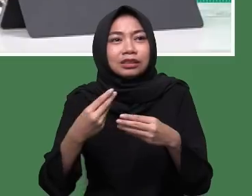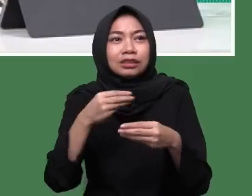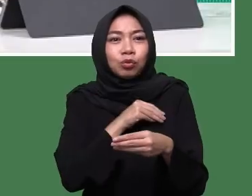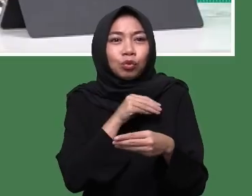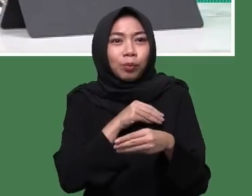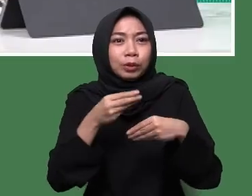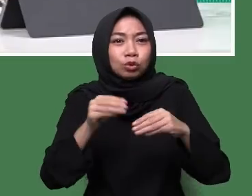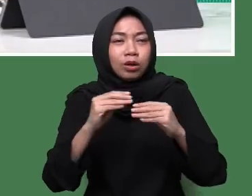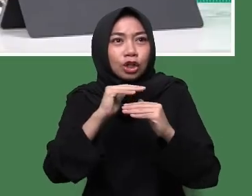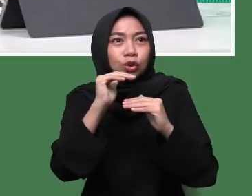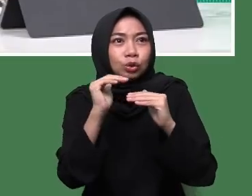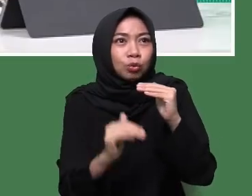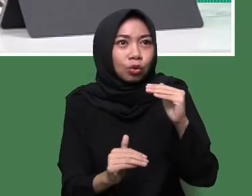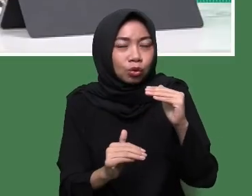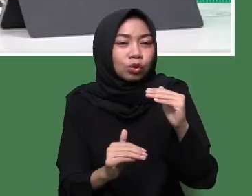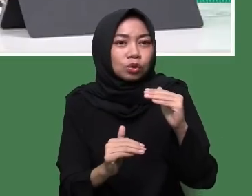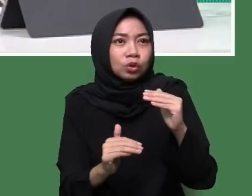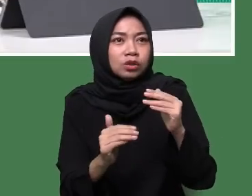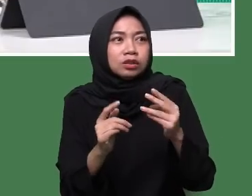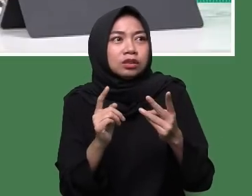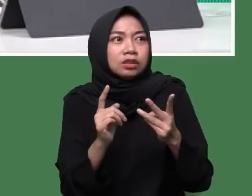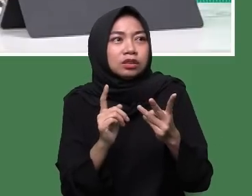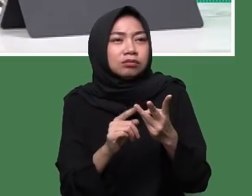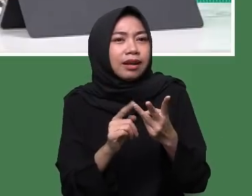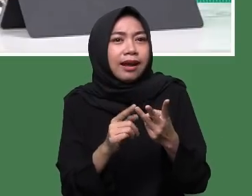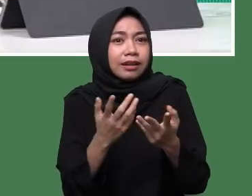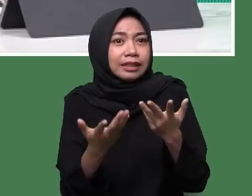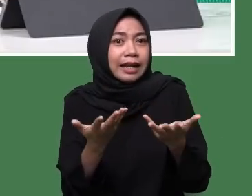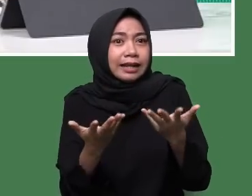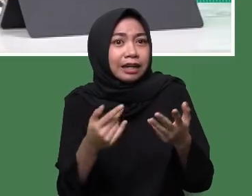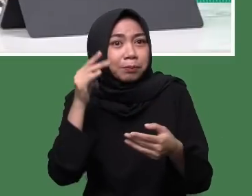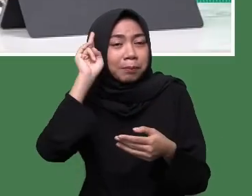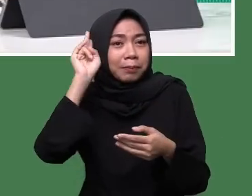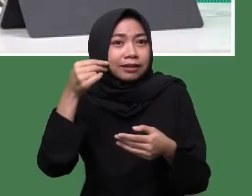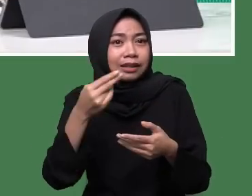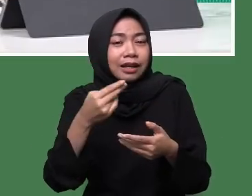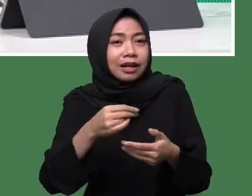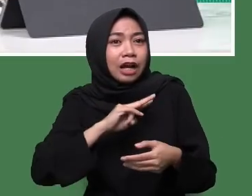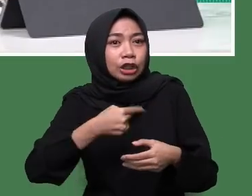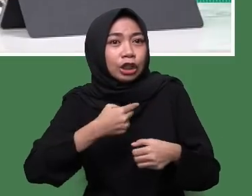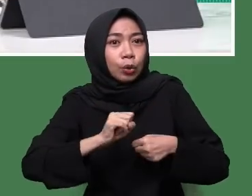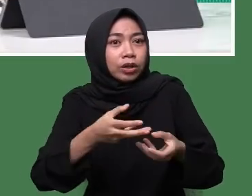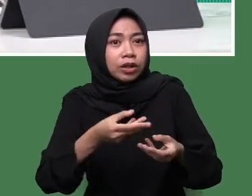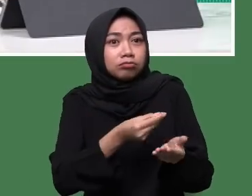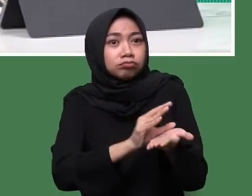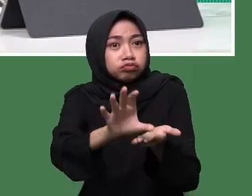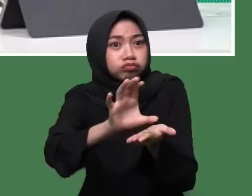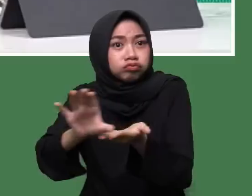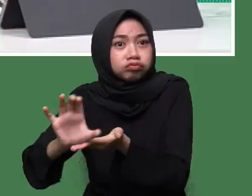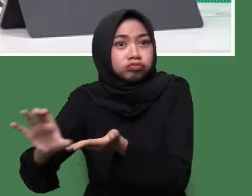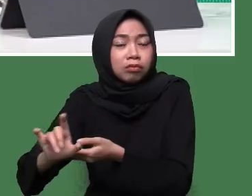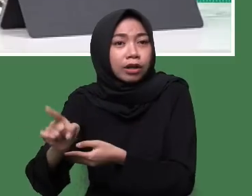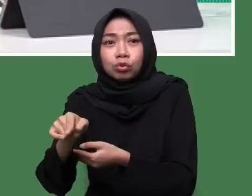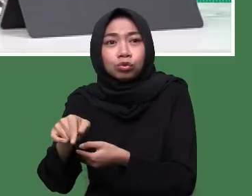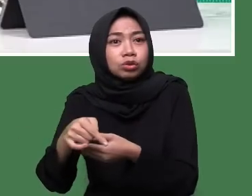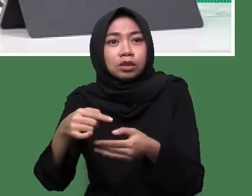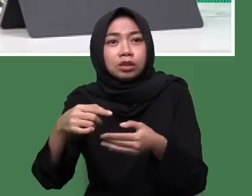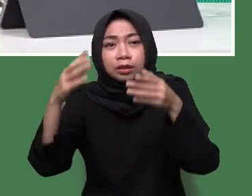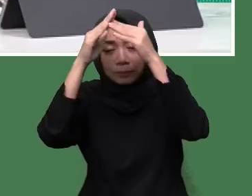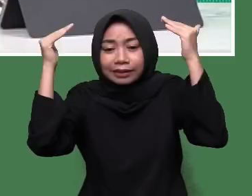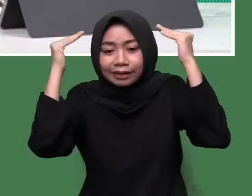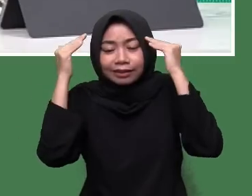during Eid al-Adha that sales have fallen and stuff. Is the government looking at compensating, and how is the government supporting farmers during